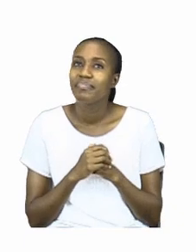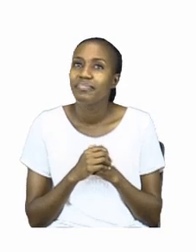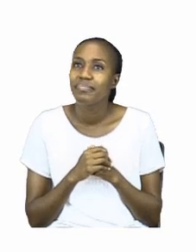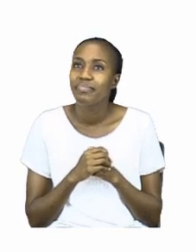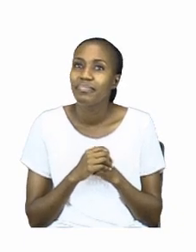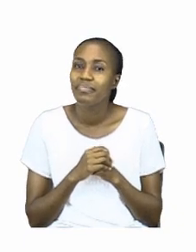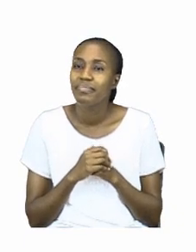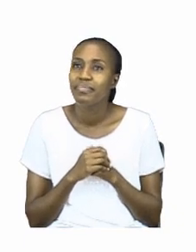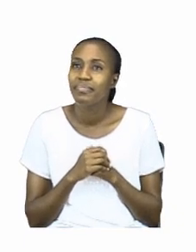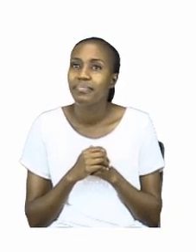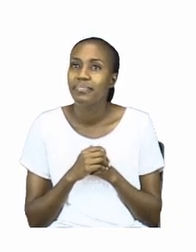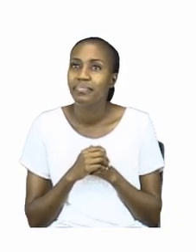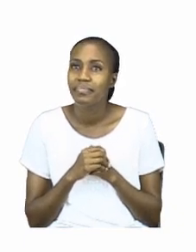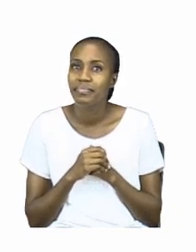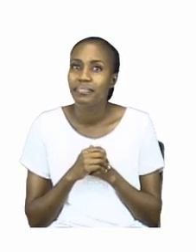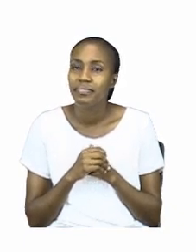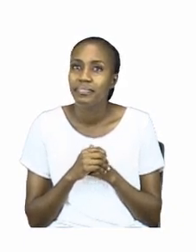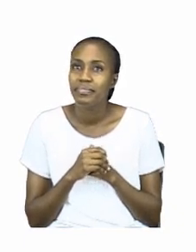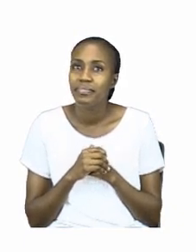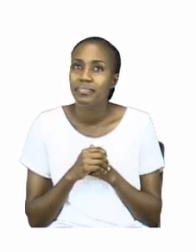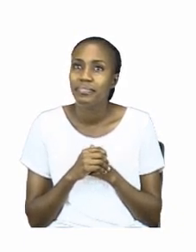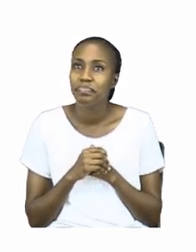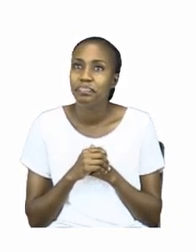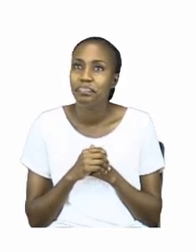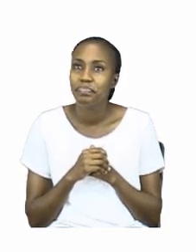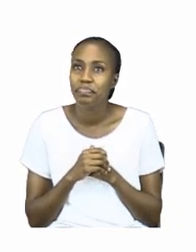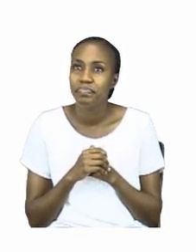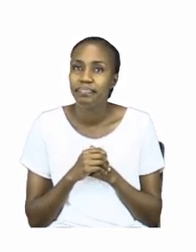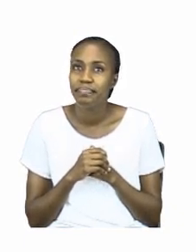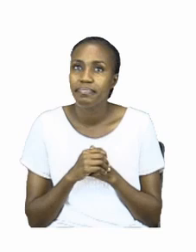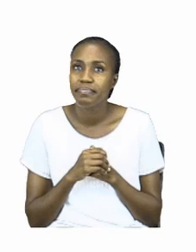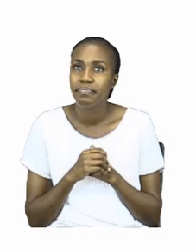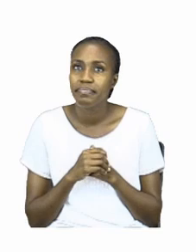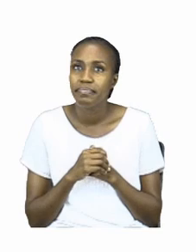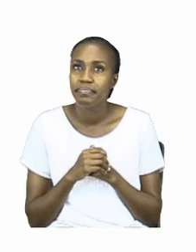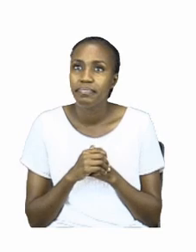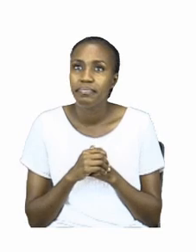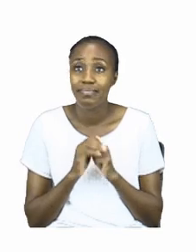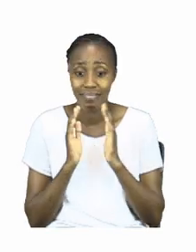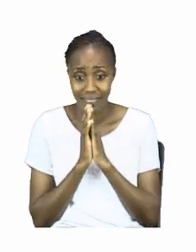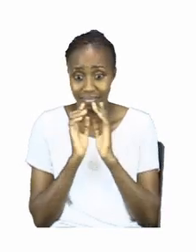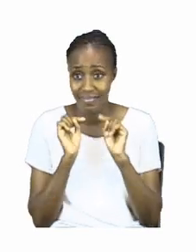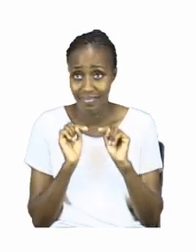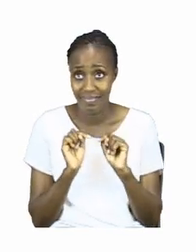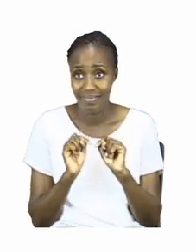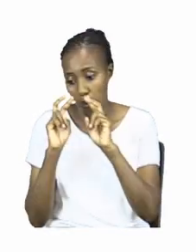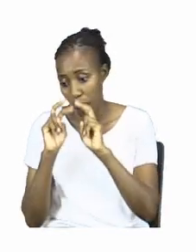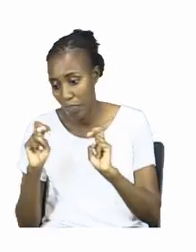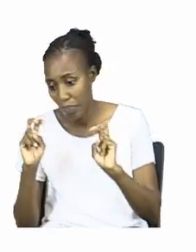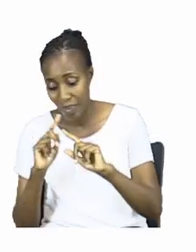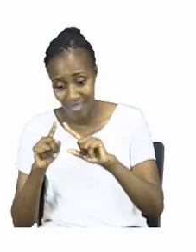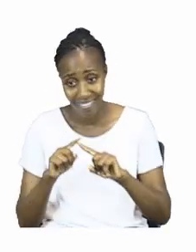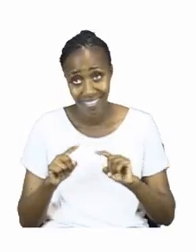your collage with it. All right, boys and girls, now while I leave you to find all your different